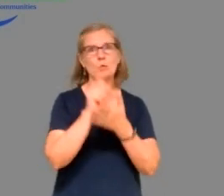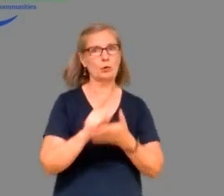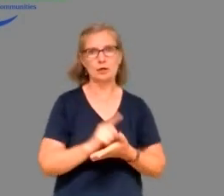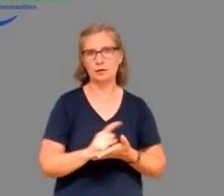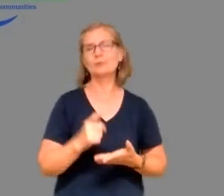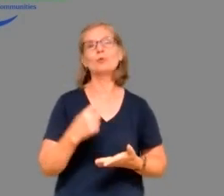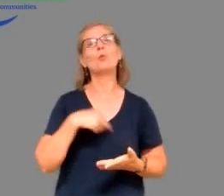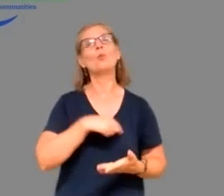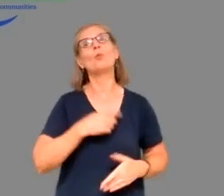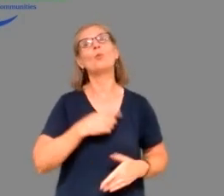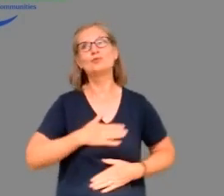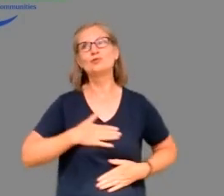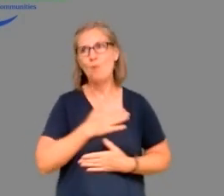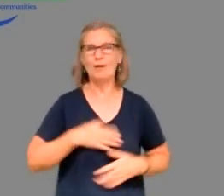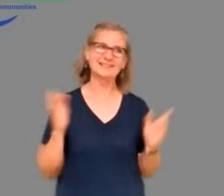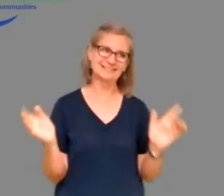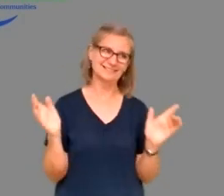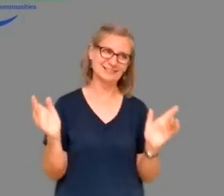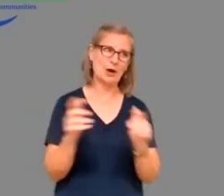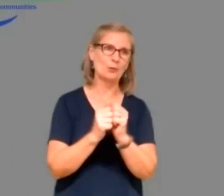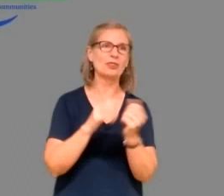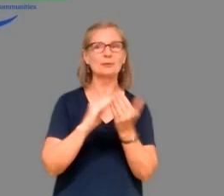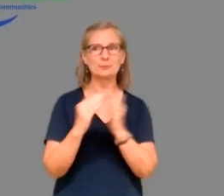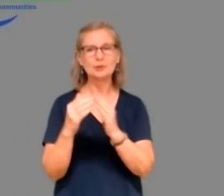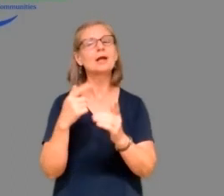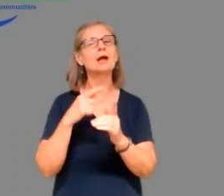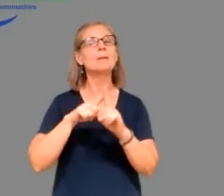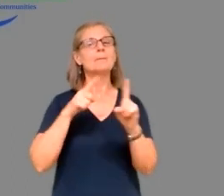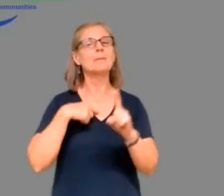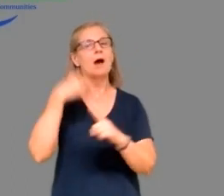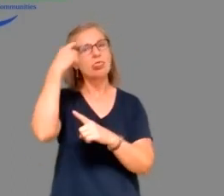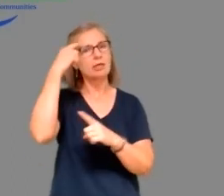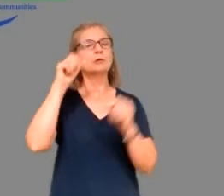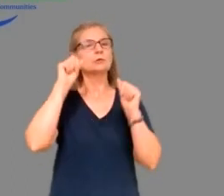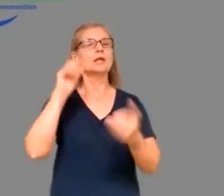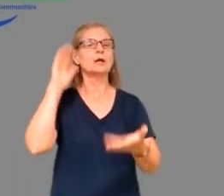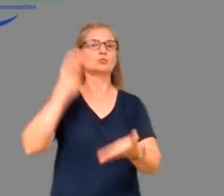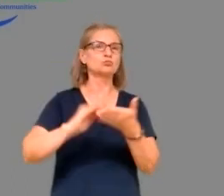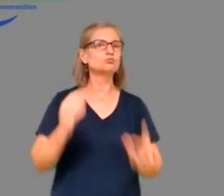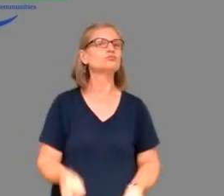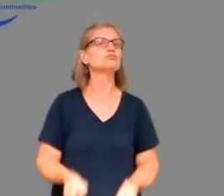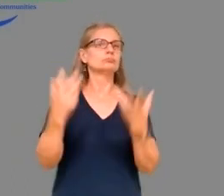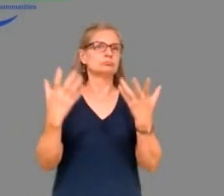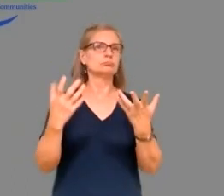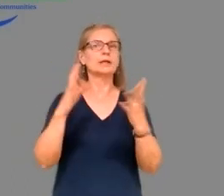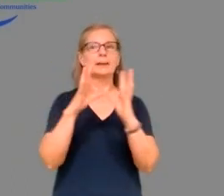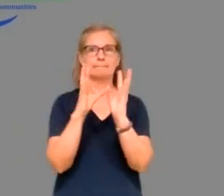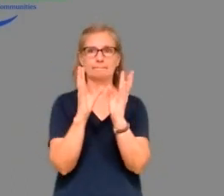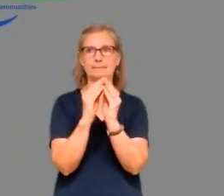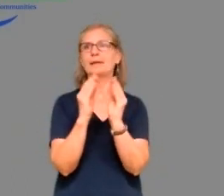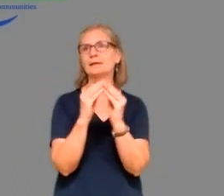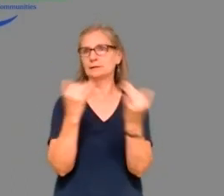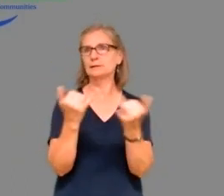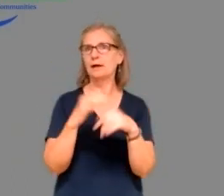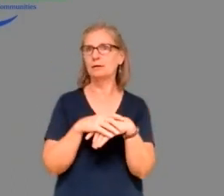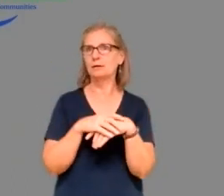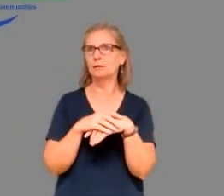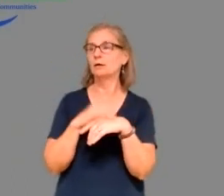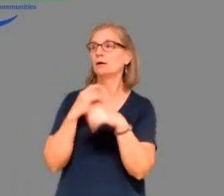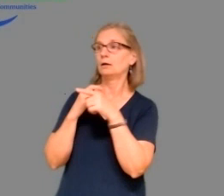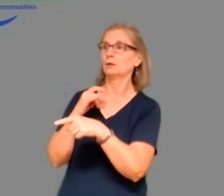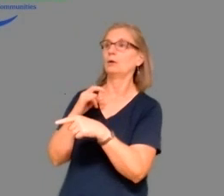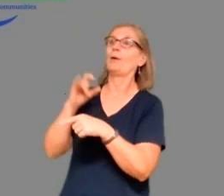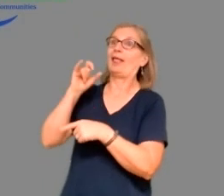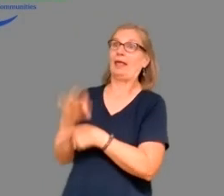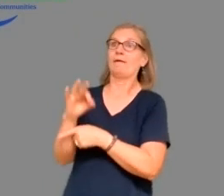talk with the community, I think that we can reduce the number of them from where we're at right now. If there's an uptick,